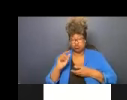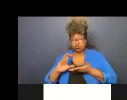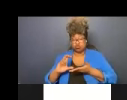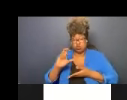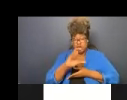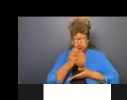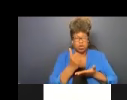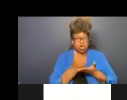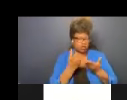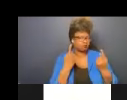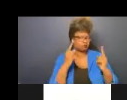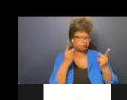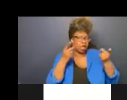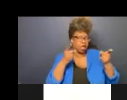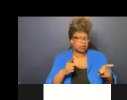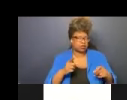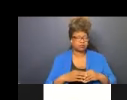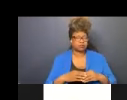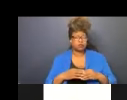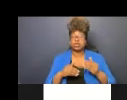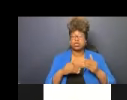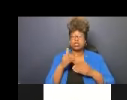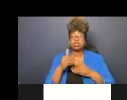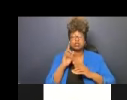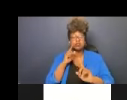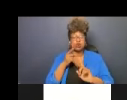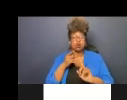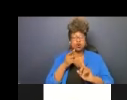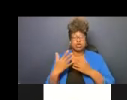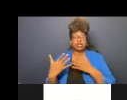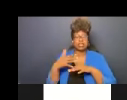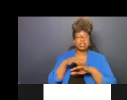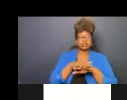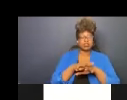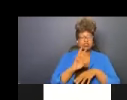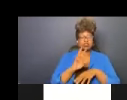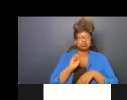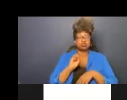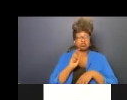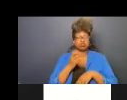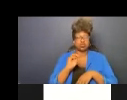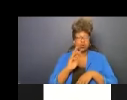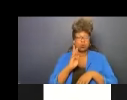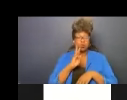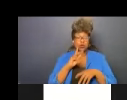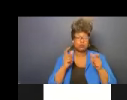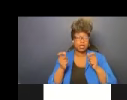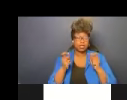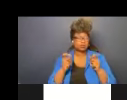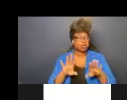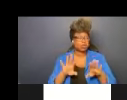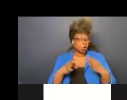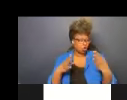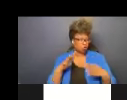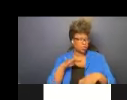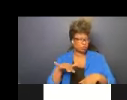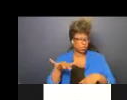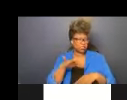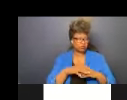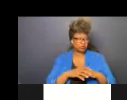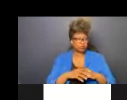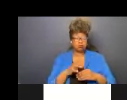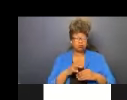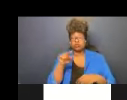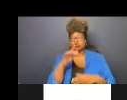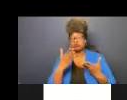Then the next goal is integrating stormwater management in open space. So for those that may not be aware of the